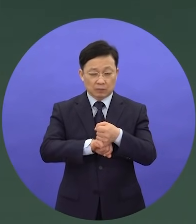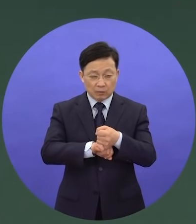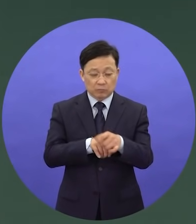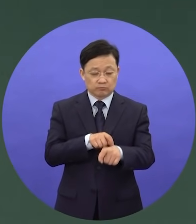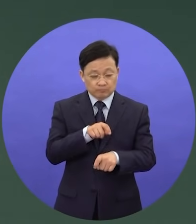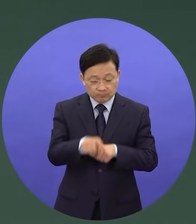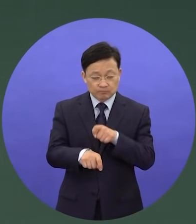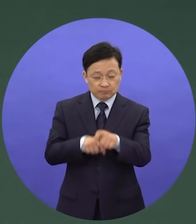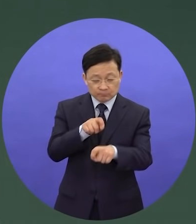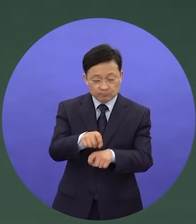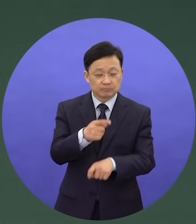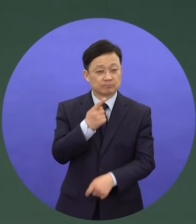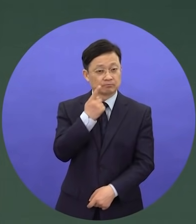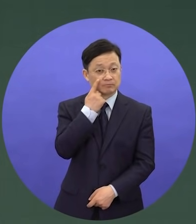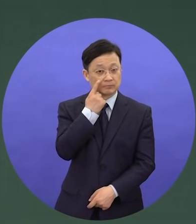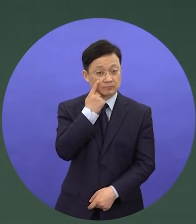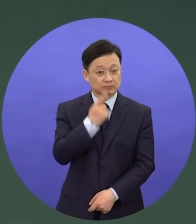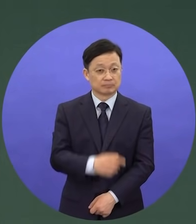try this.